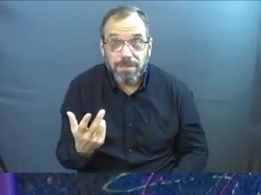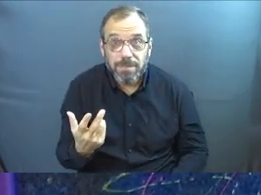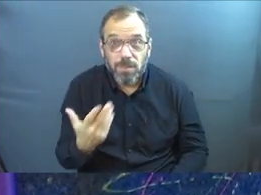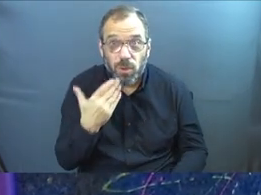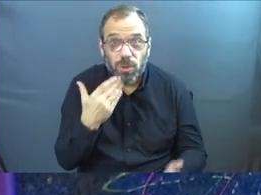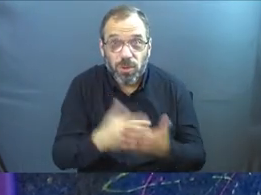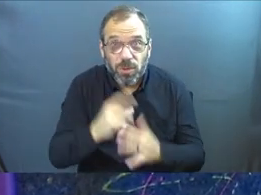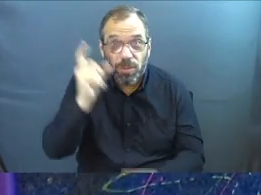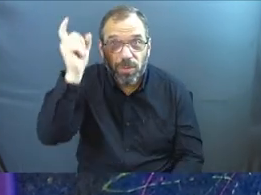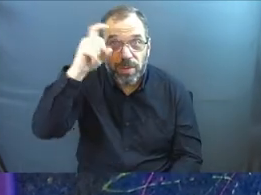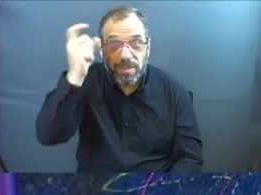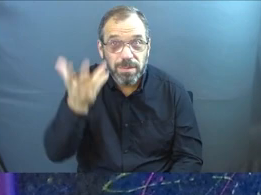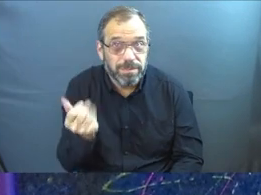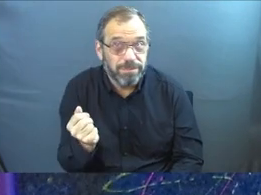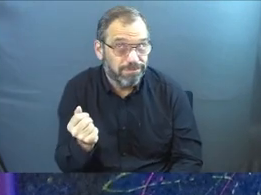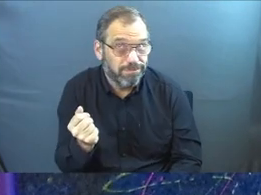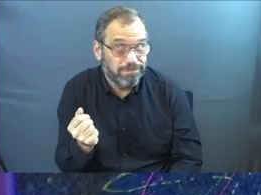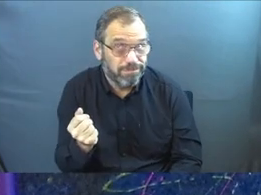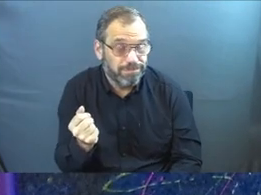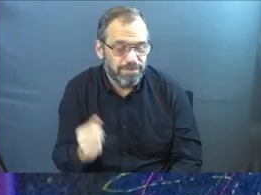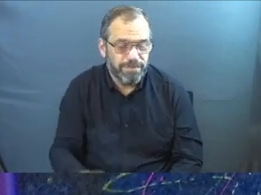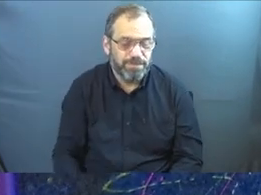Yes. Some good wisdom there.